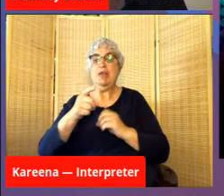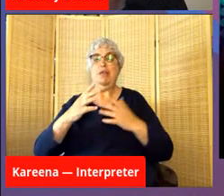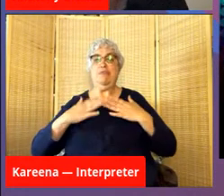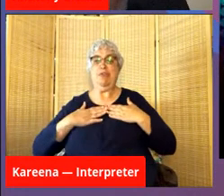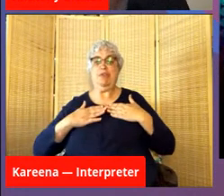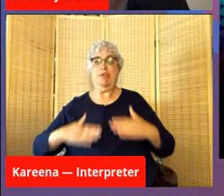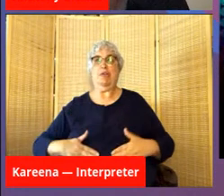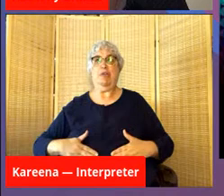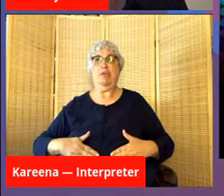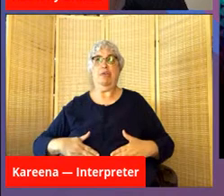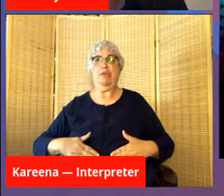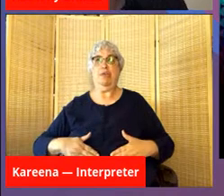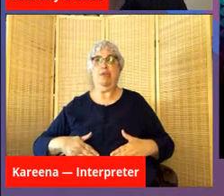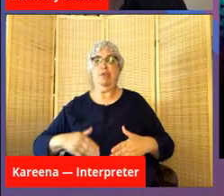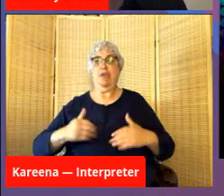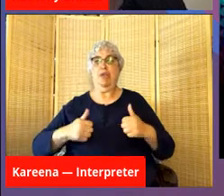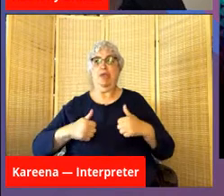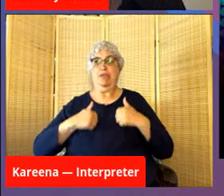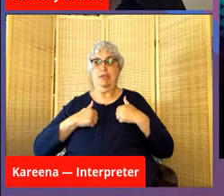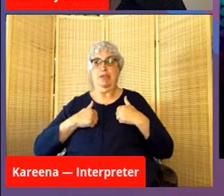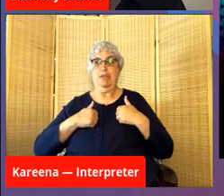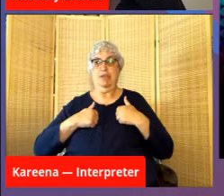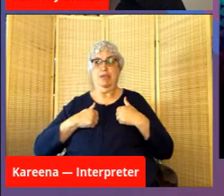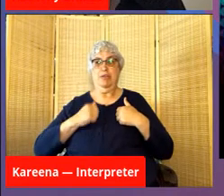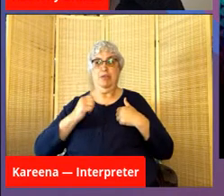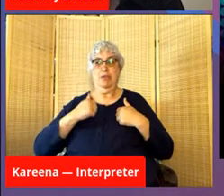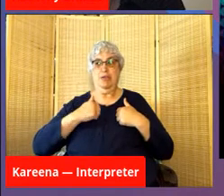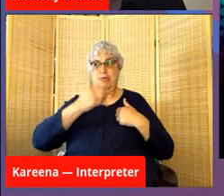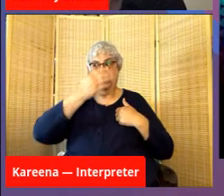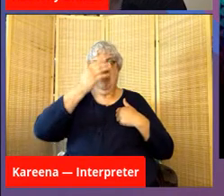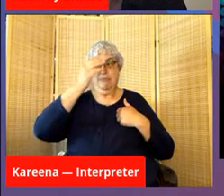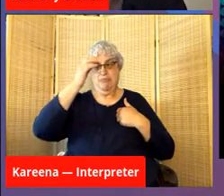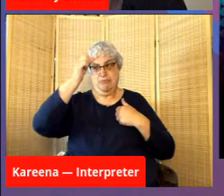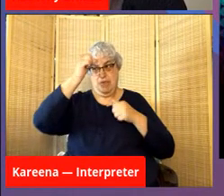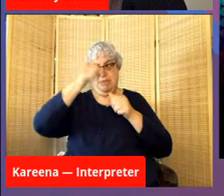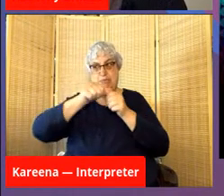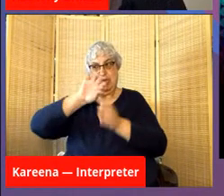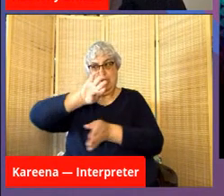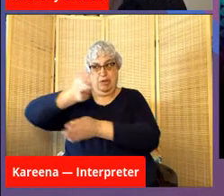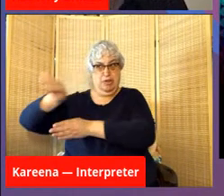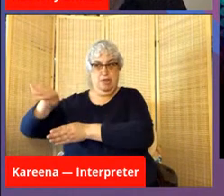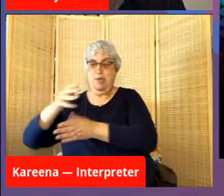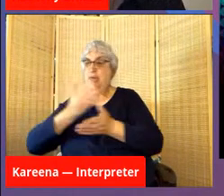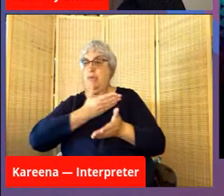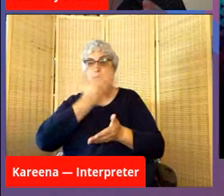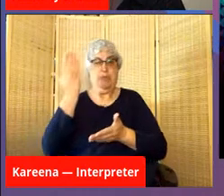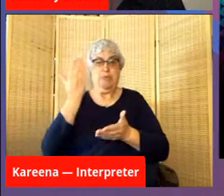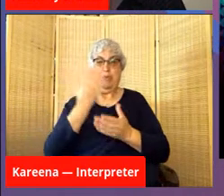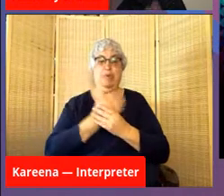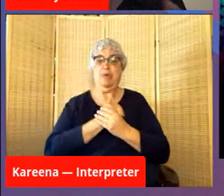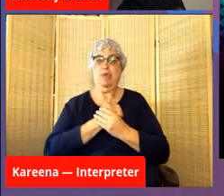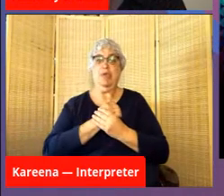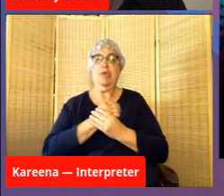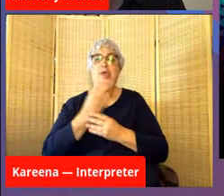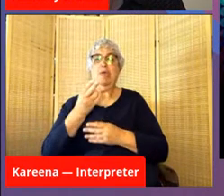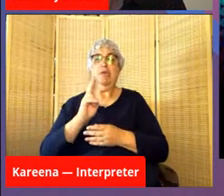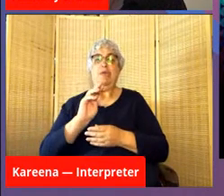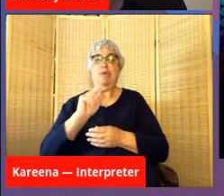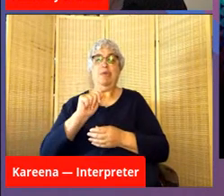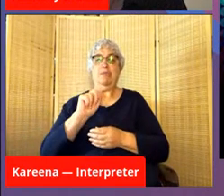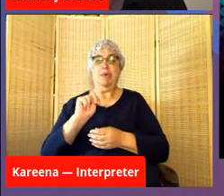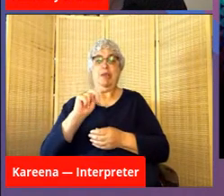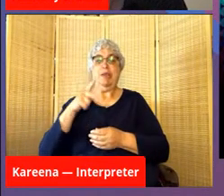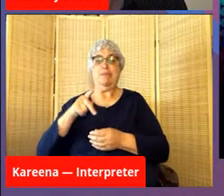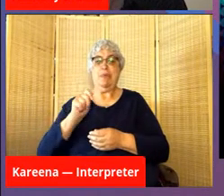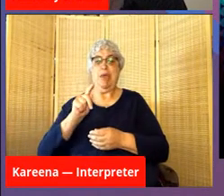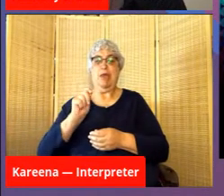our memory. So how does it make such a strong impact on us? And the answer is human pattern